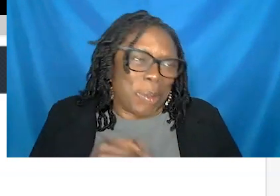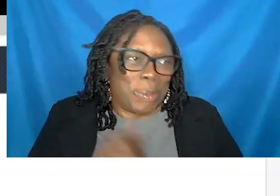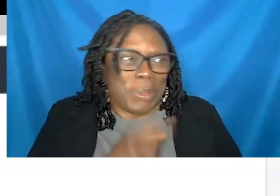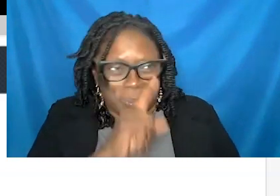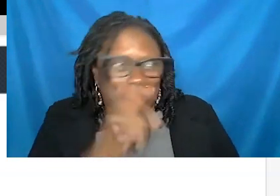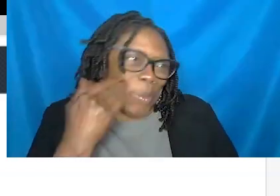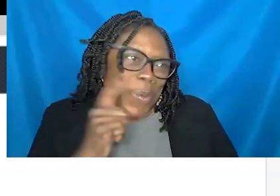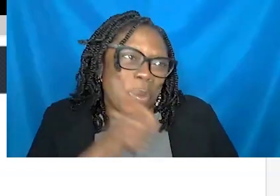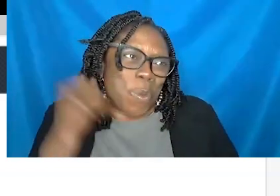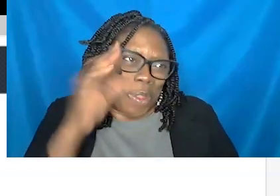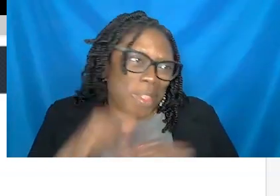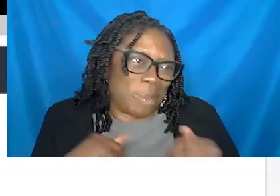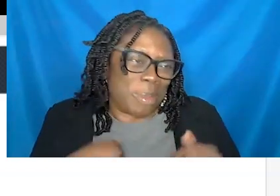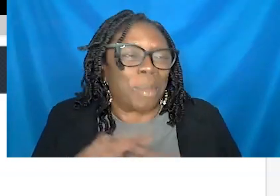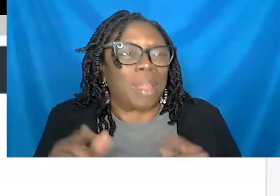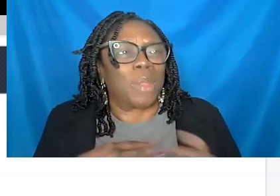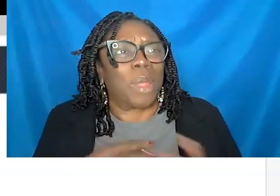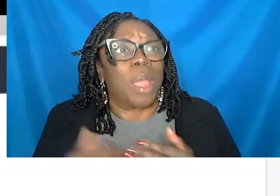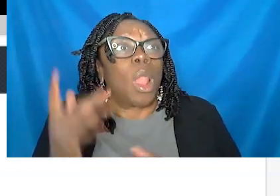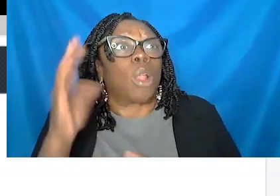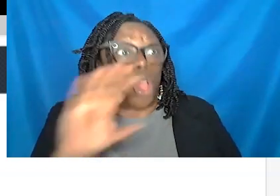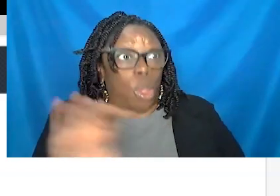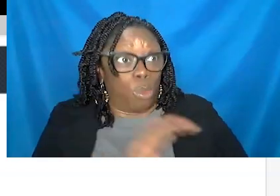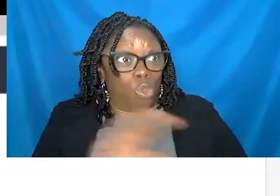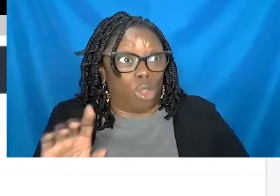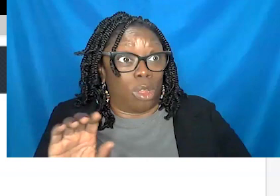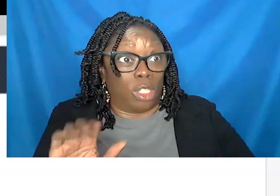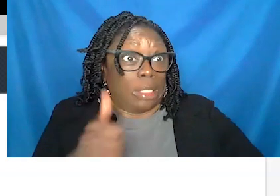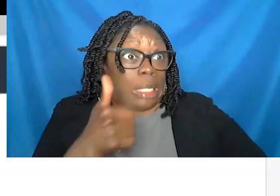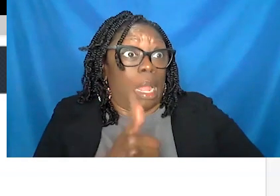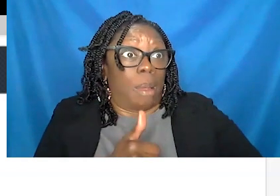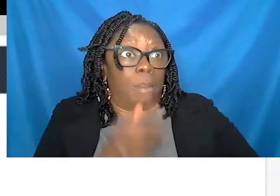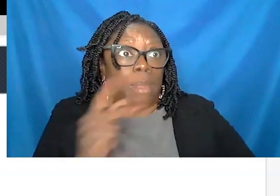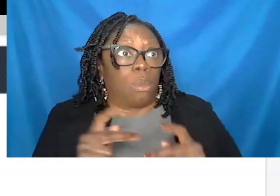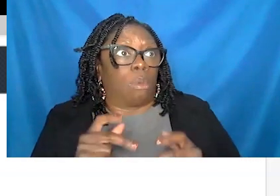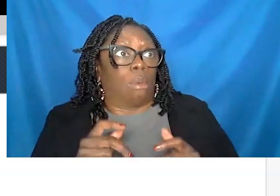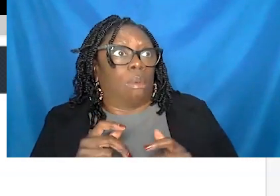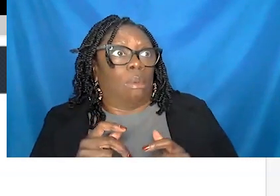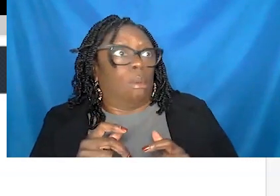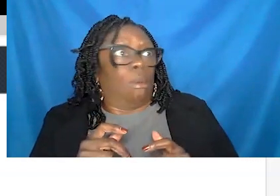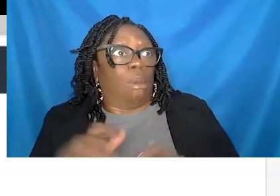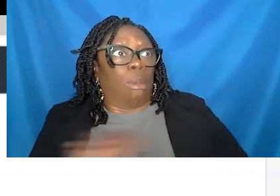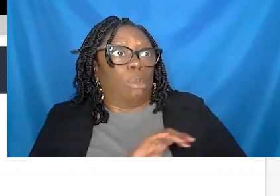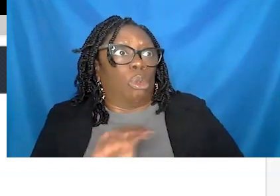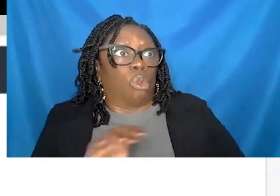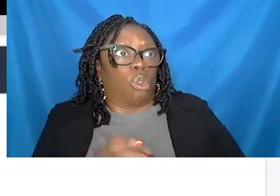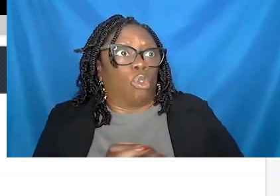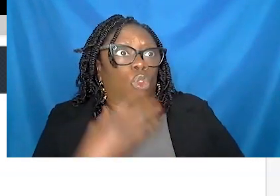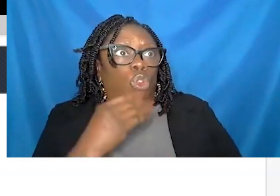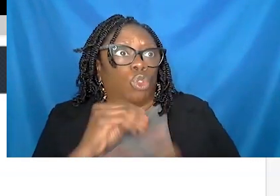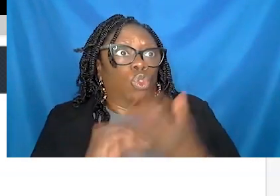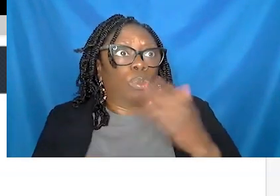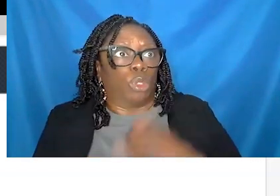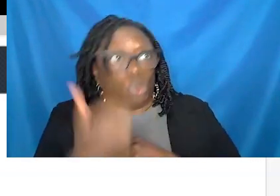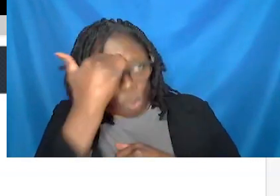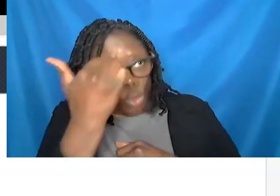know that. But there was a lot of hype back there when people were saying like, oh, computers going to make our students stupid and they're just going to be using these computers to